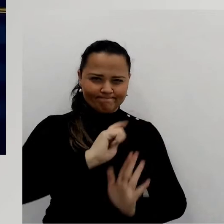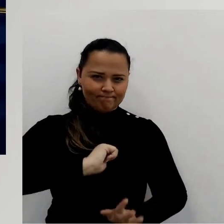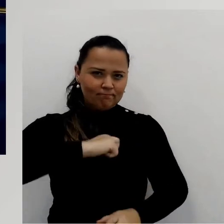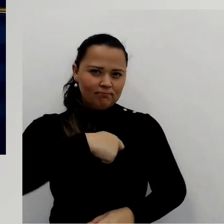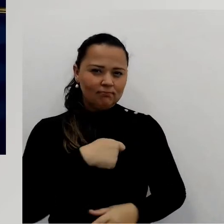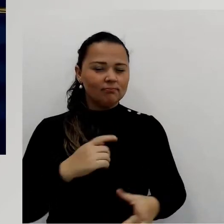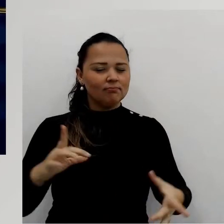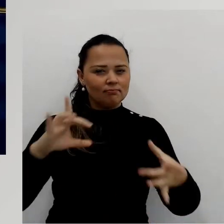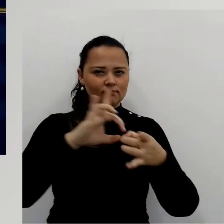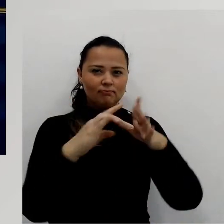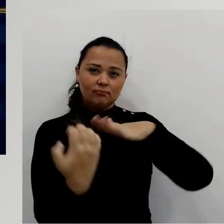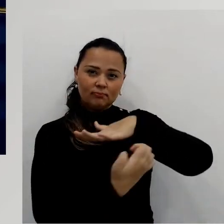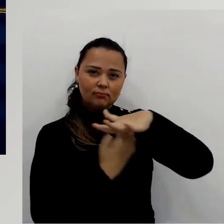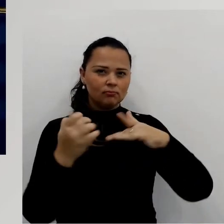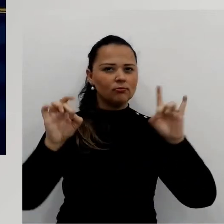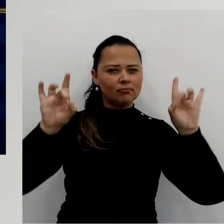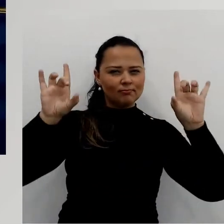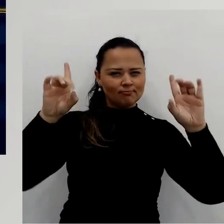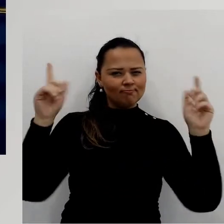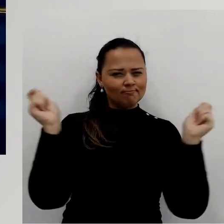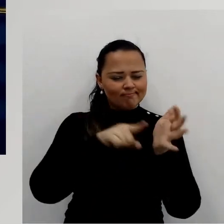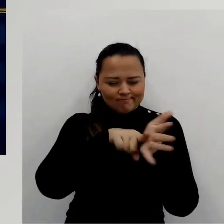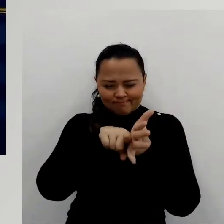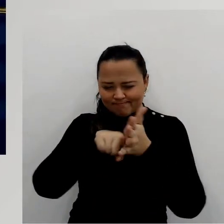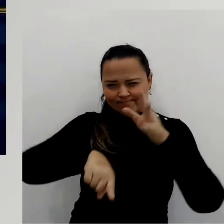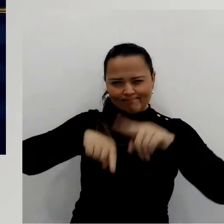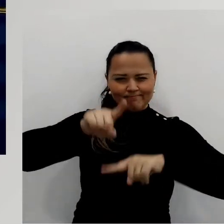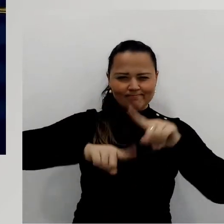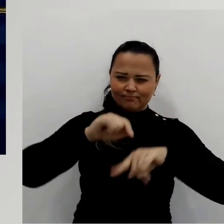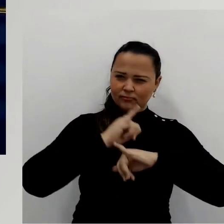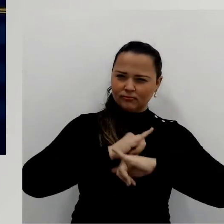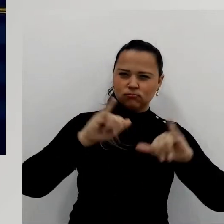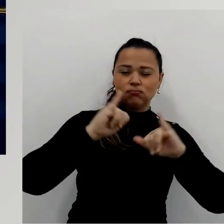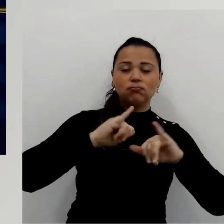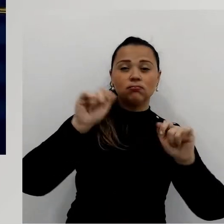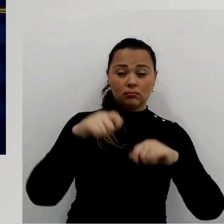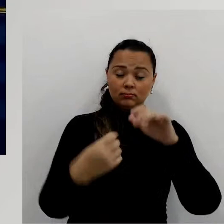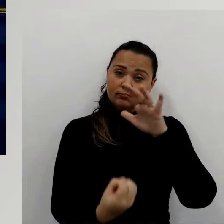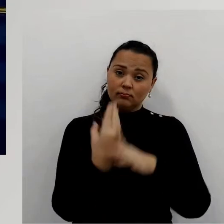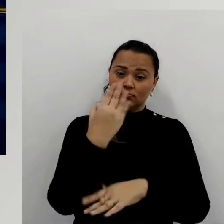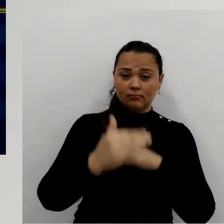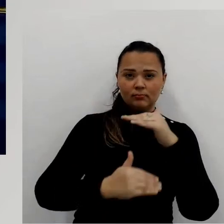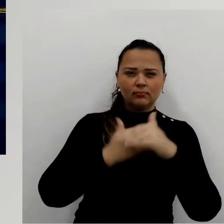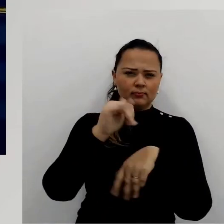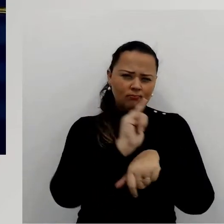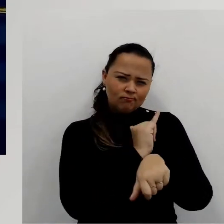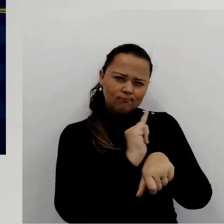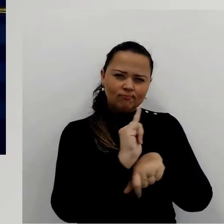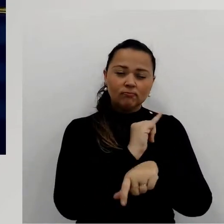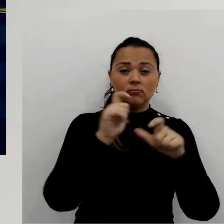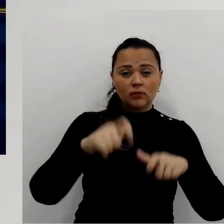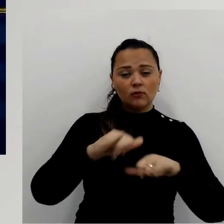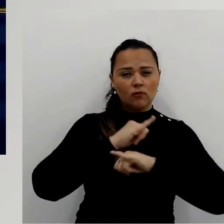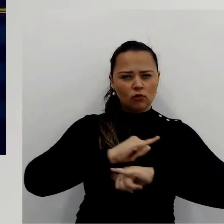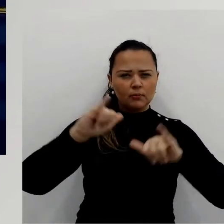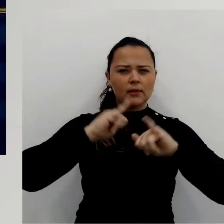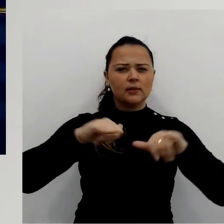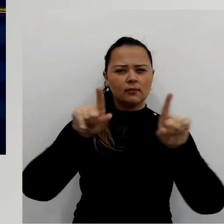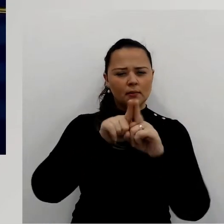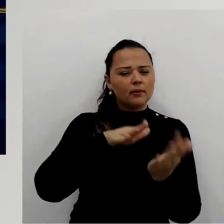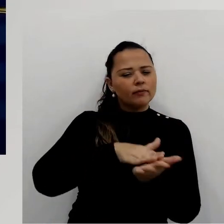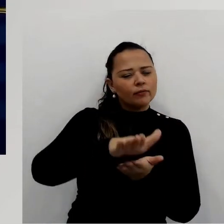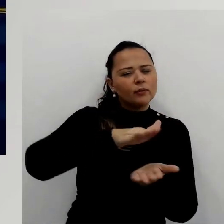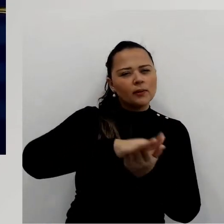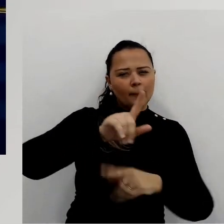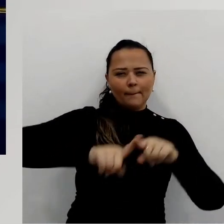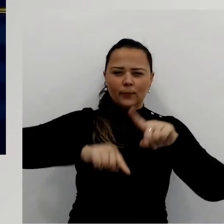empresa especializada em análise de processos e desenvolvimento estratégico nas áreas de informação e impressão de produtos,